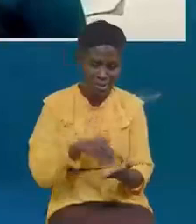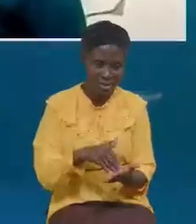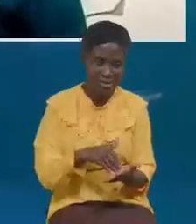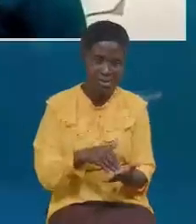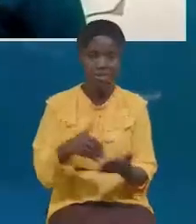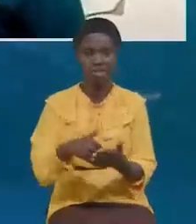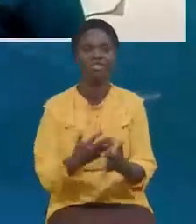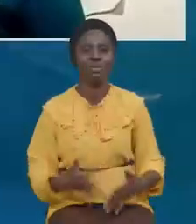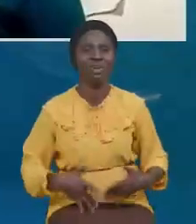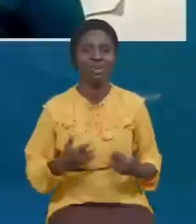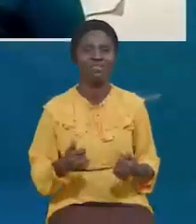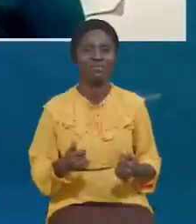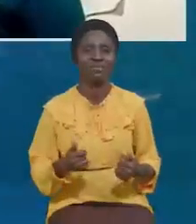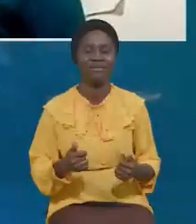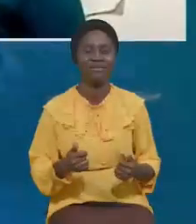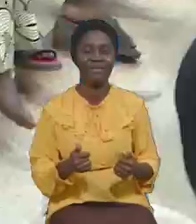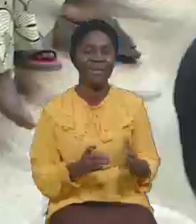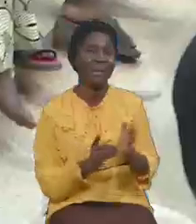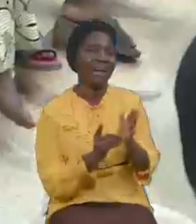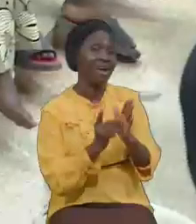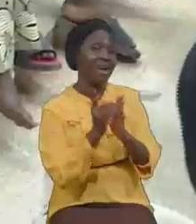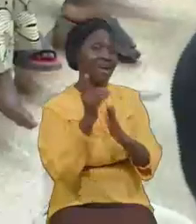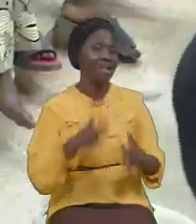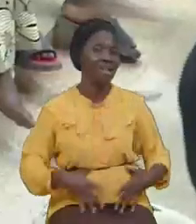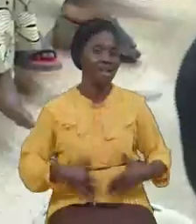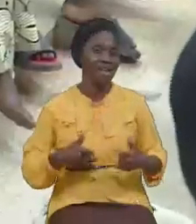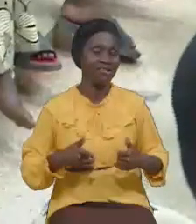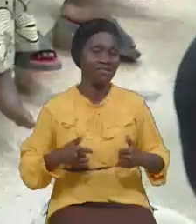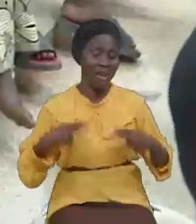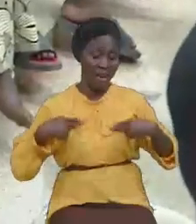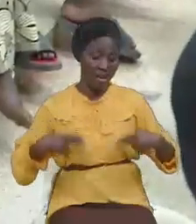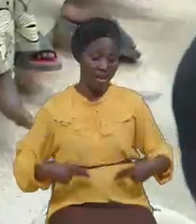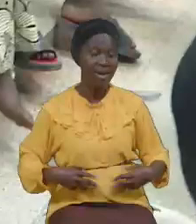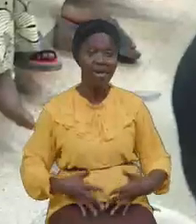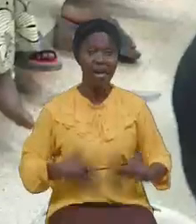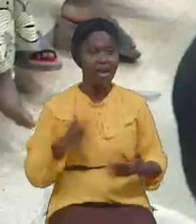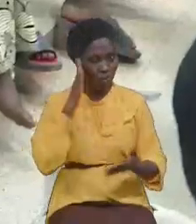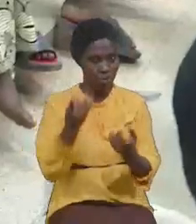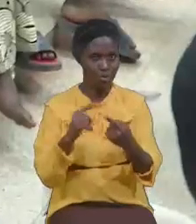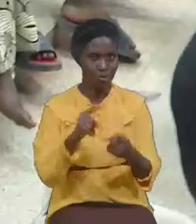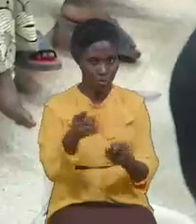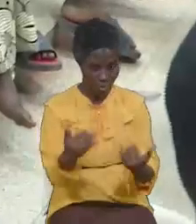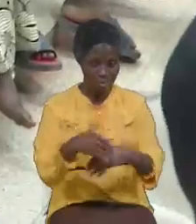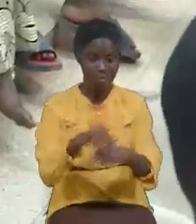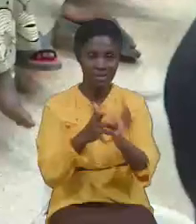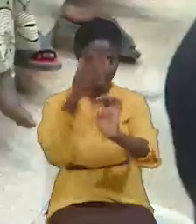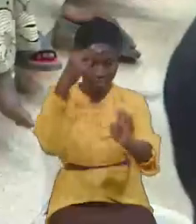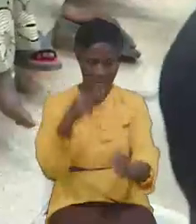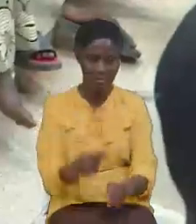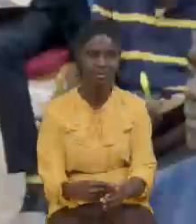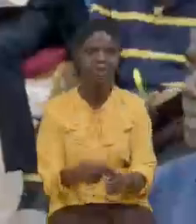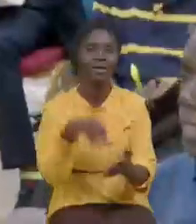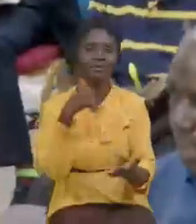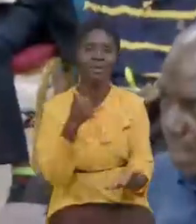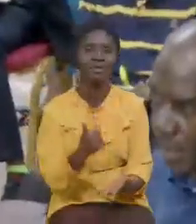life, dynamic life, healthy life will come to you tonight in